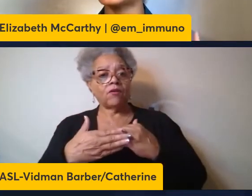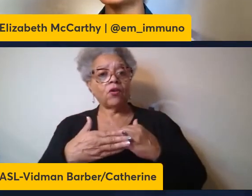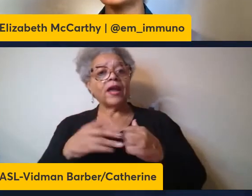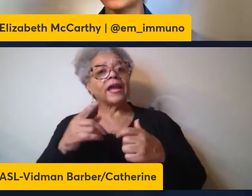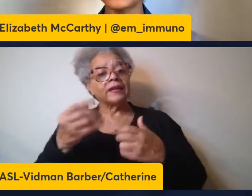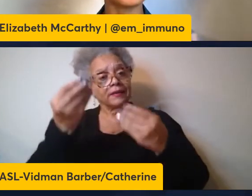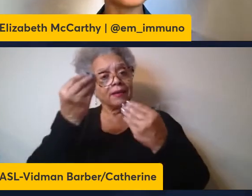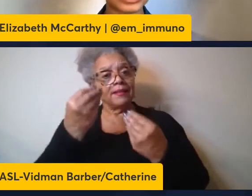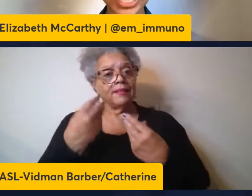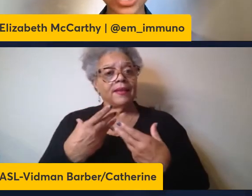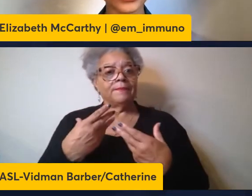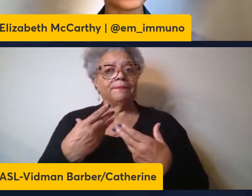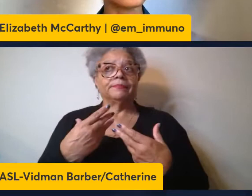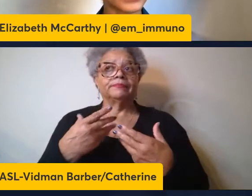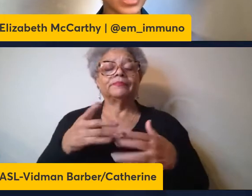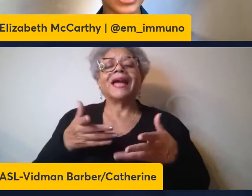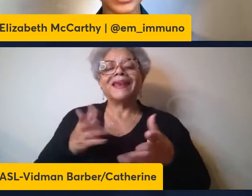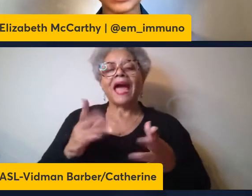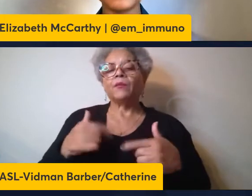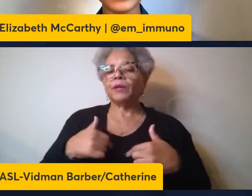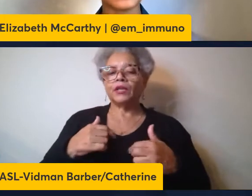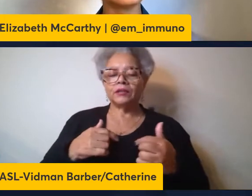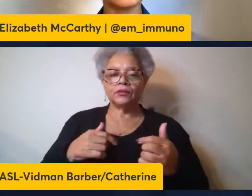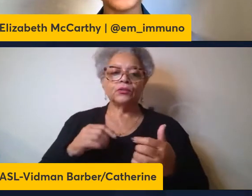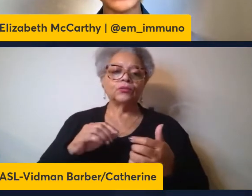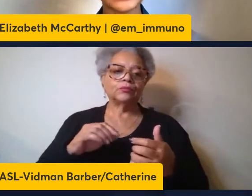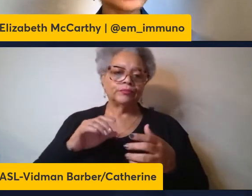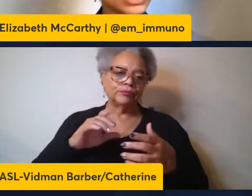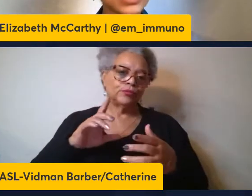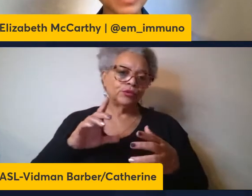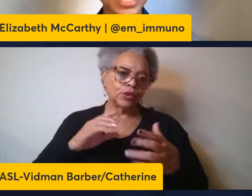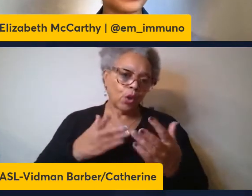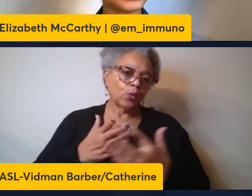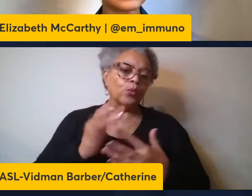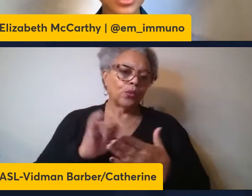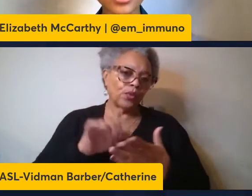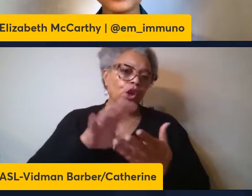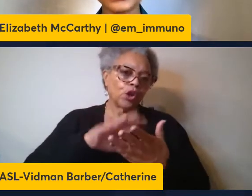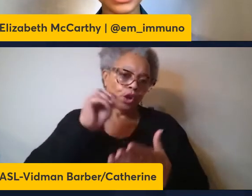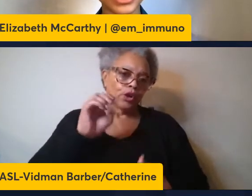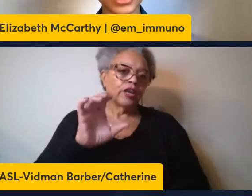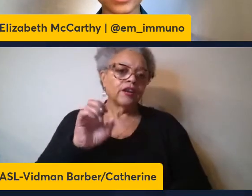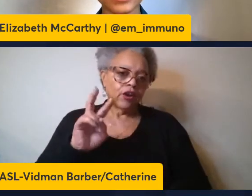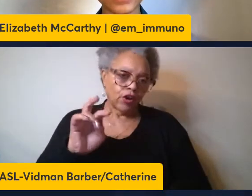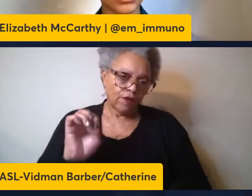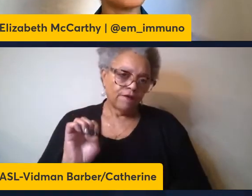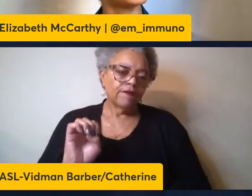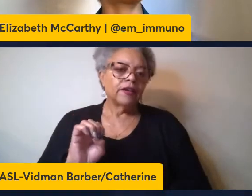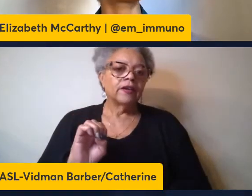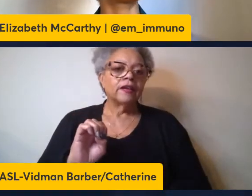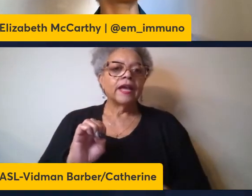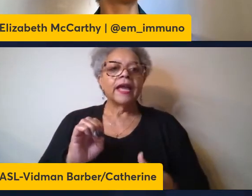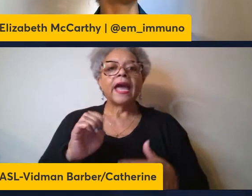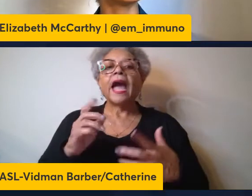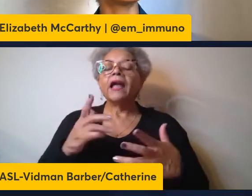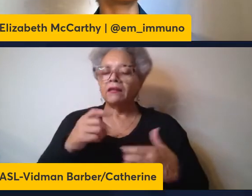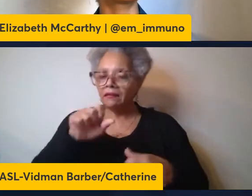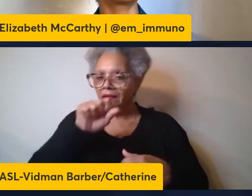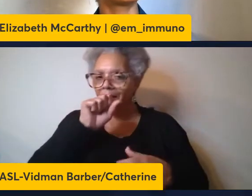let me go through the learning curve. And I was kind of hooked from that. I really loved the